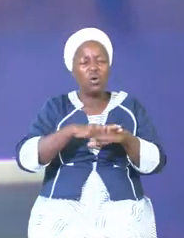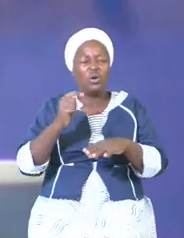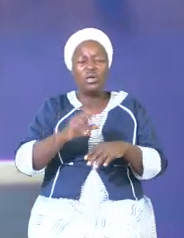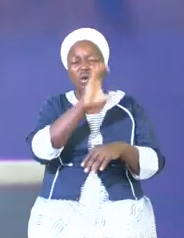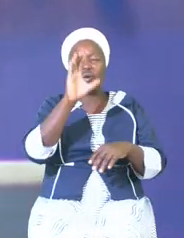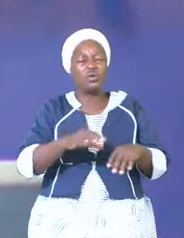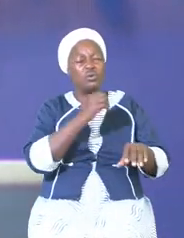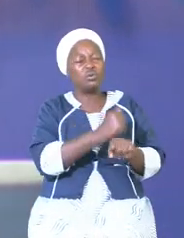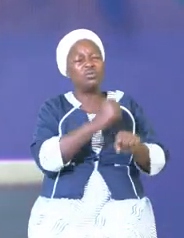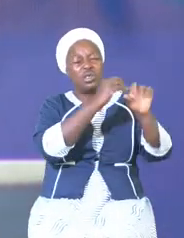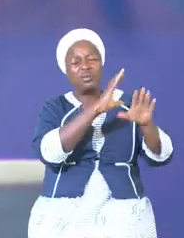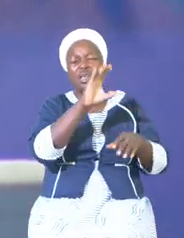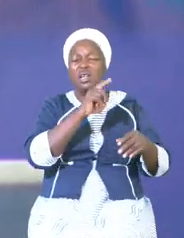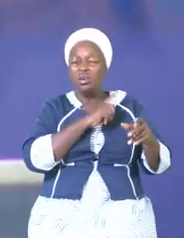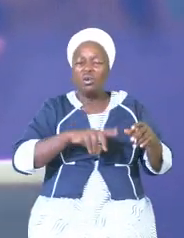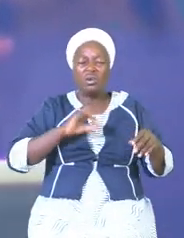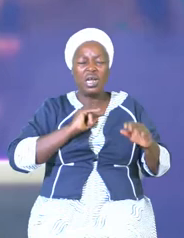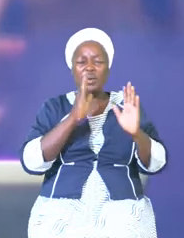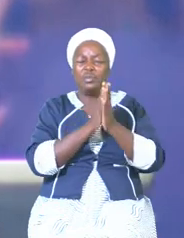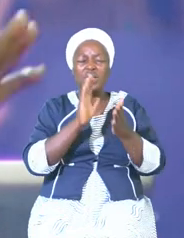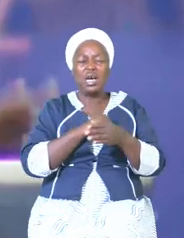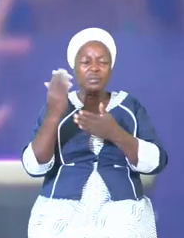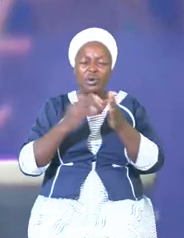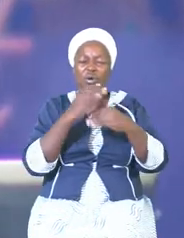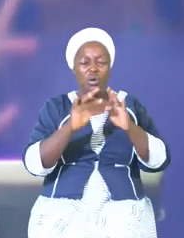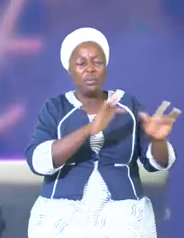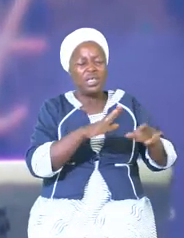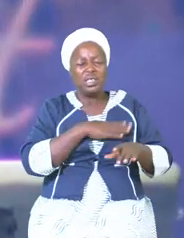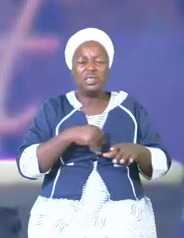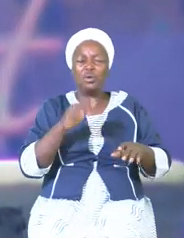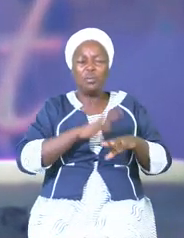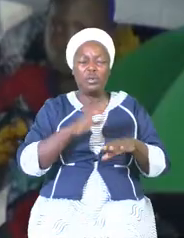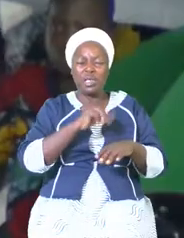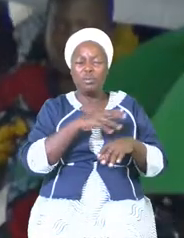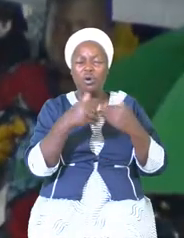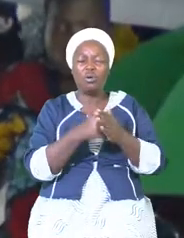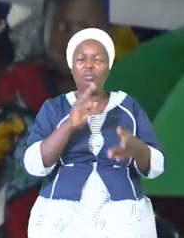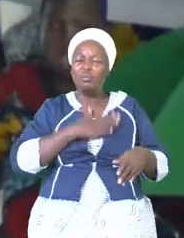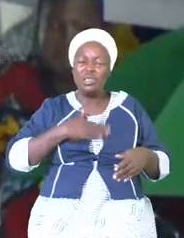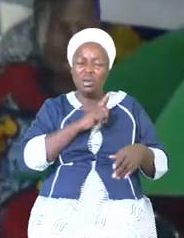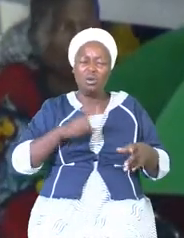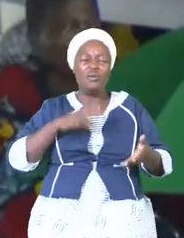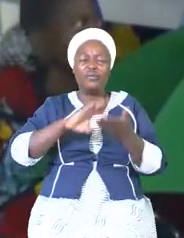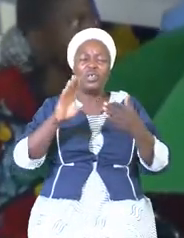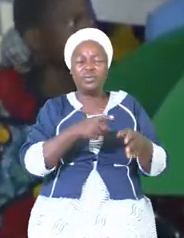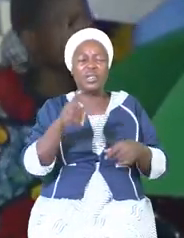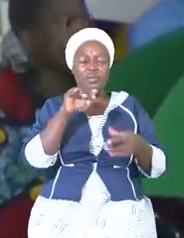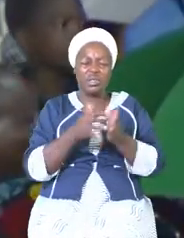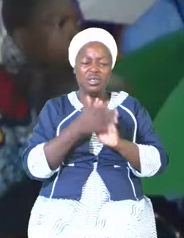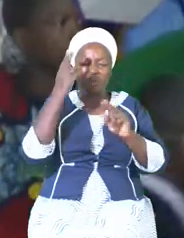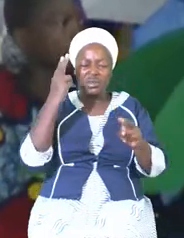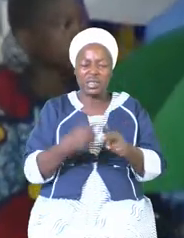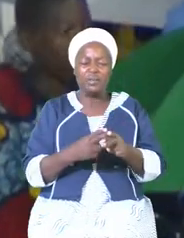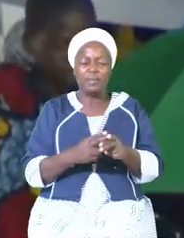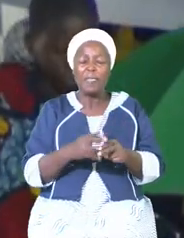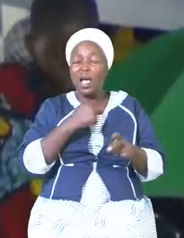praying, oh Lord, your mercy, your love, your compassion, forgive them in Jesus' name. And Lord,